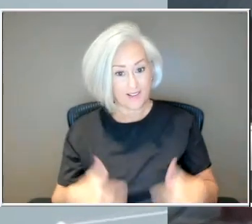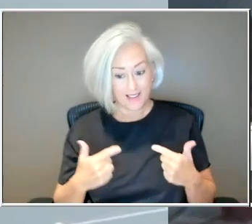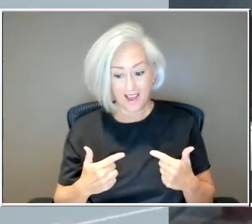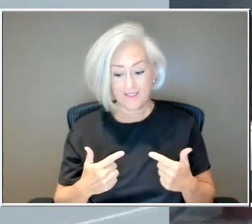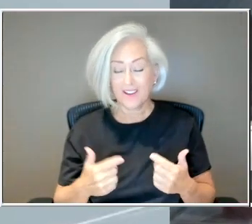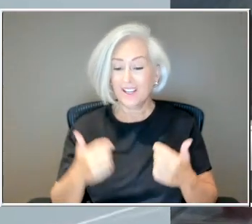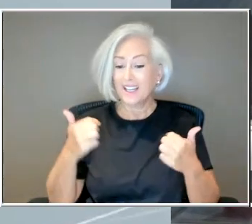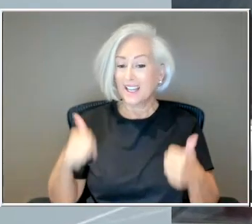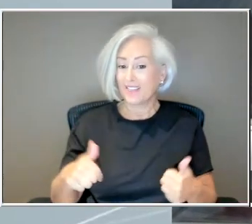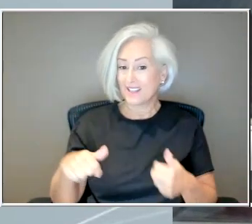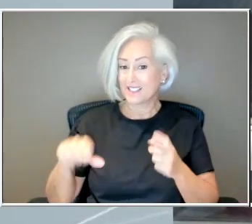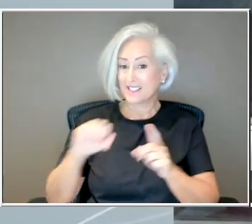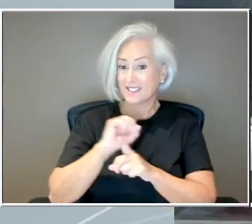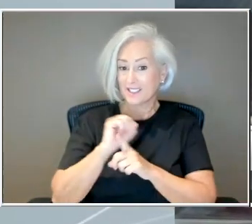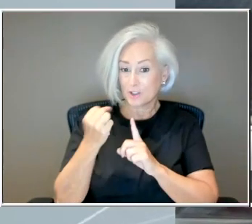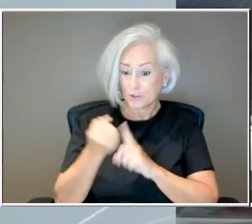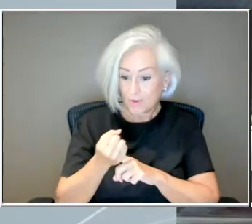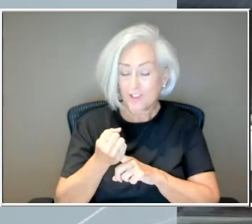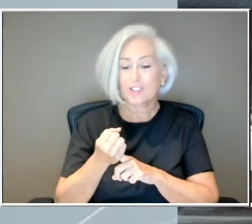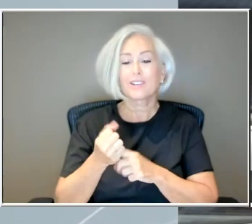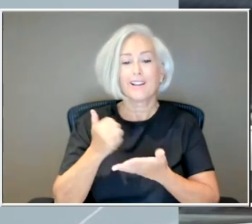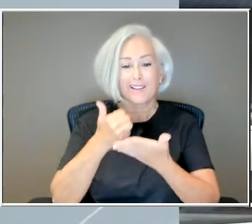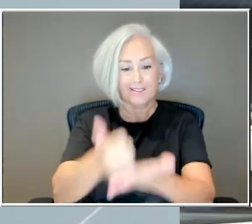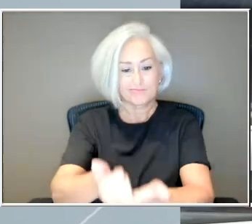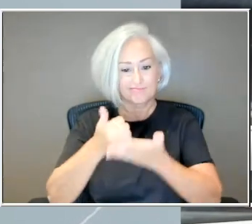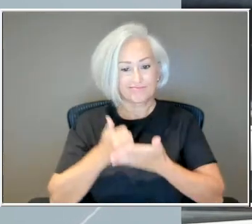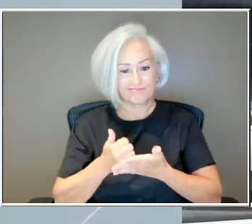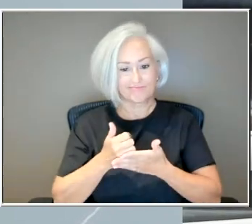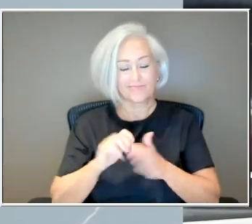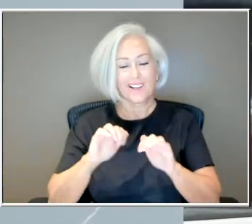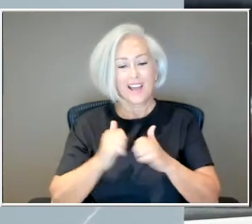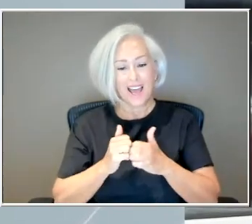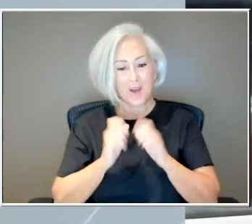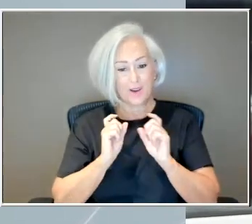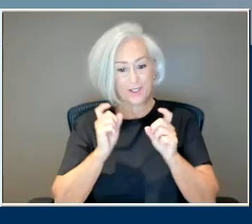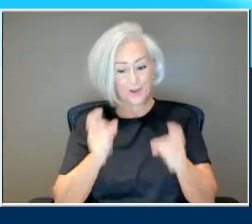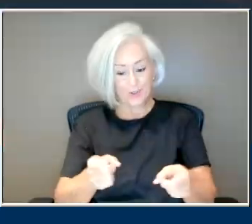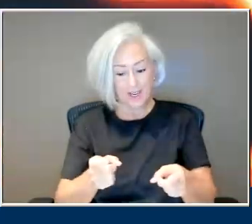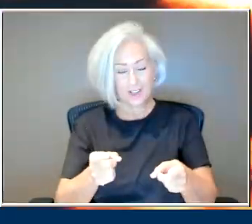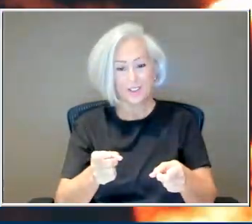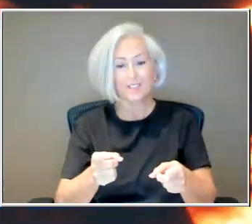How a selfless donation became a second chance for both donor and patient.